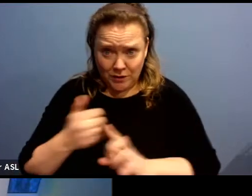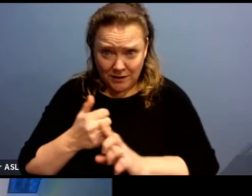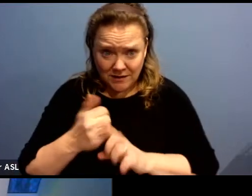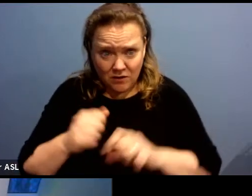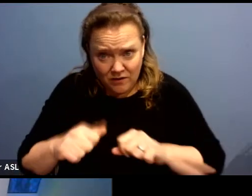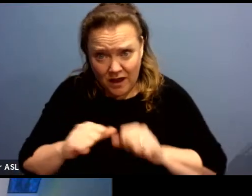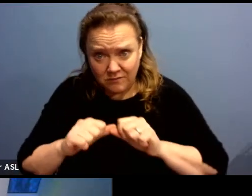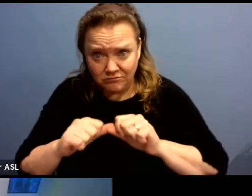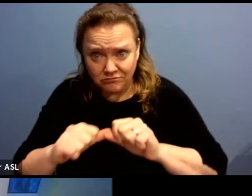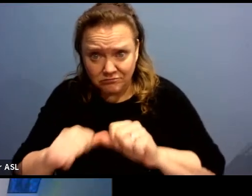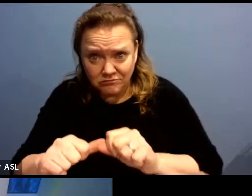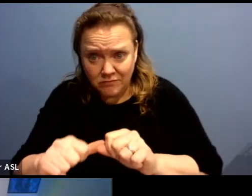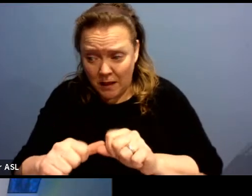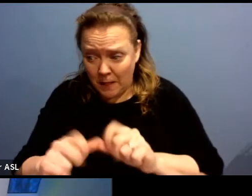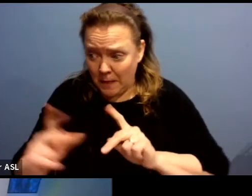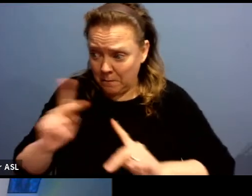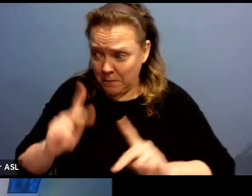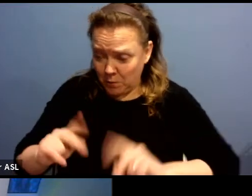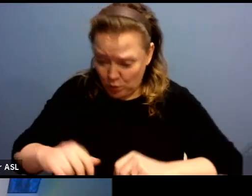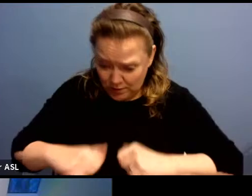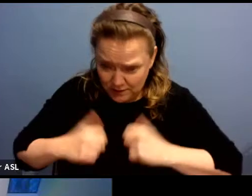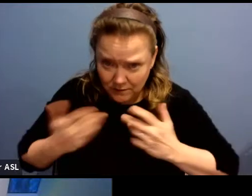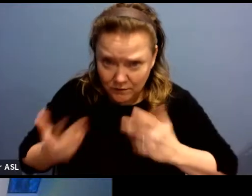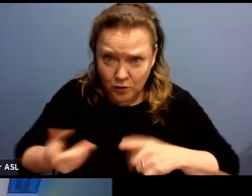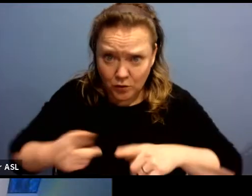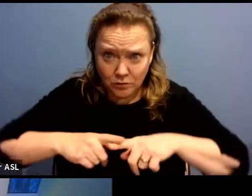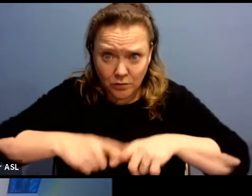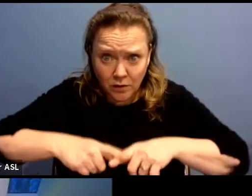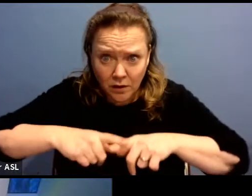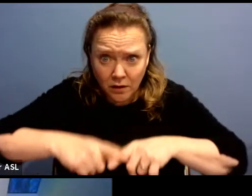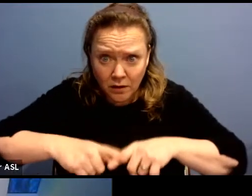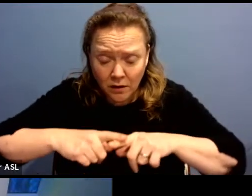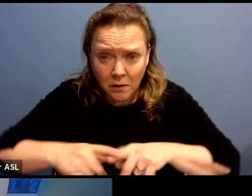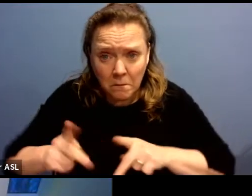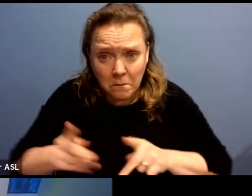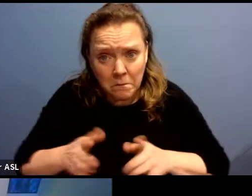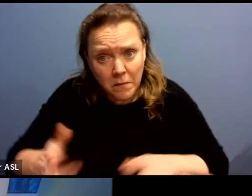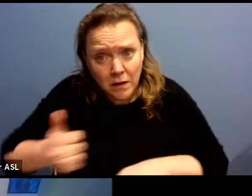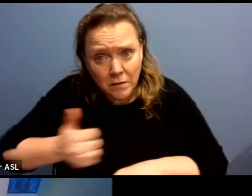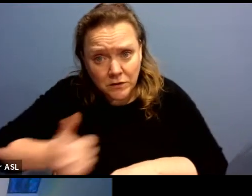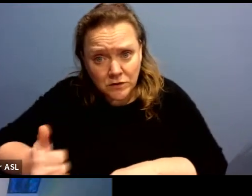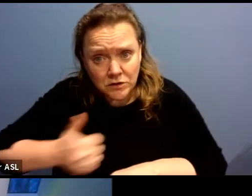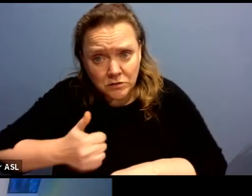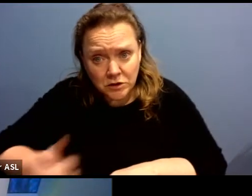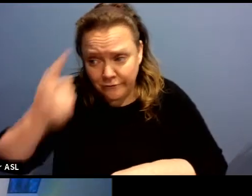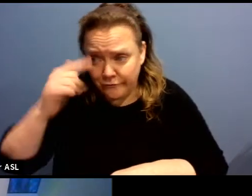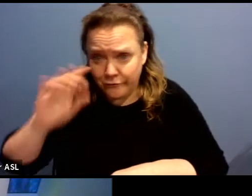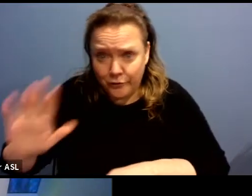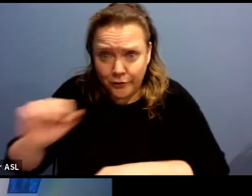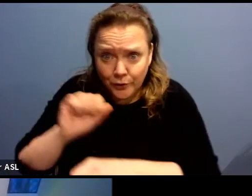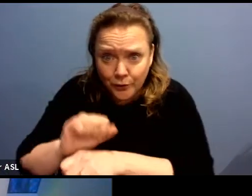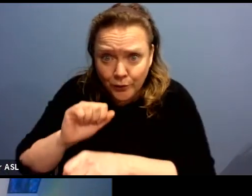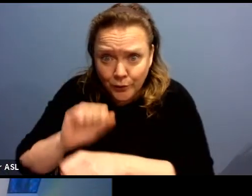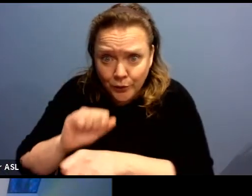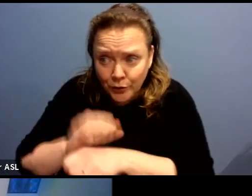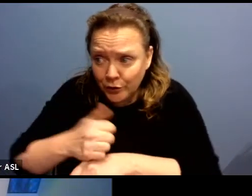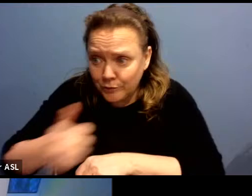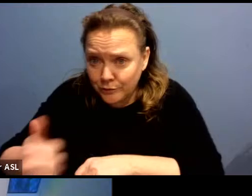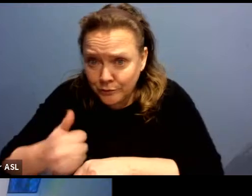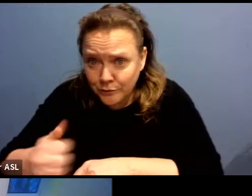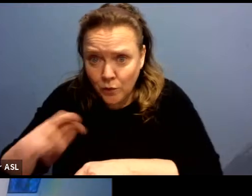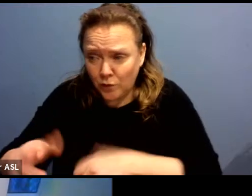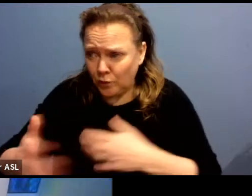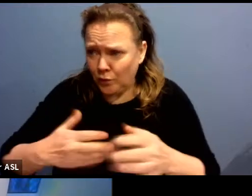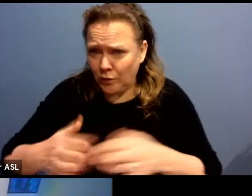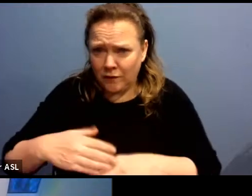citizens that rely on public transportation to get to and from work and other critical components of their